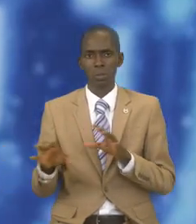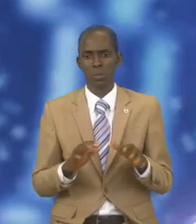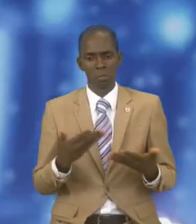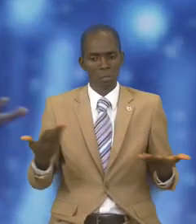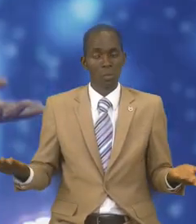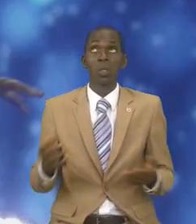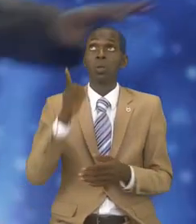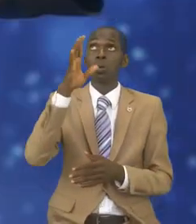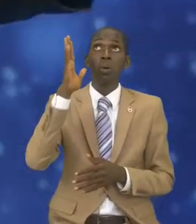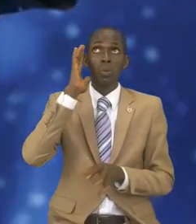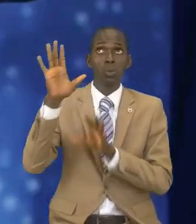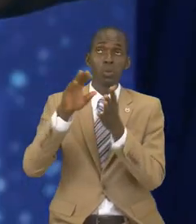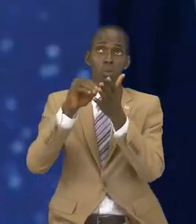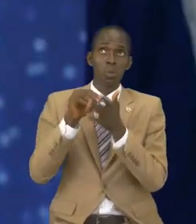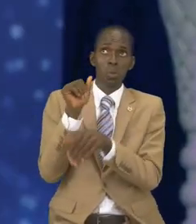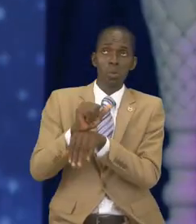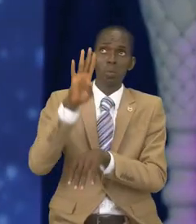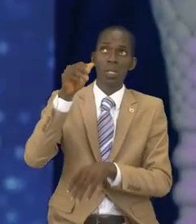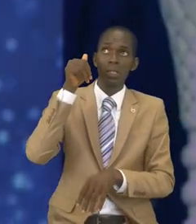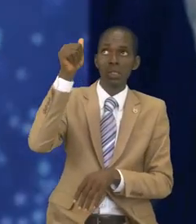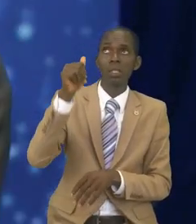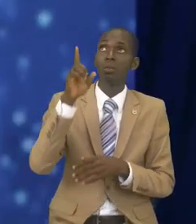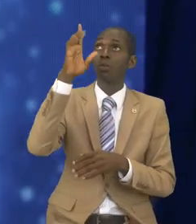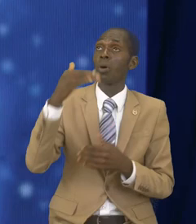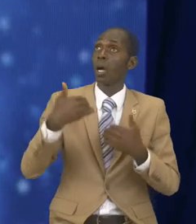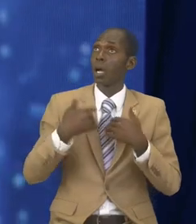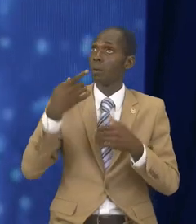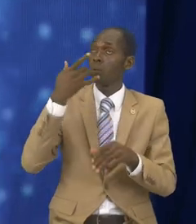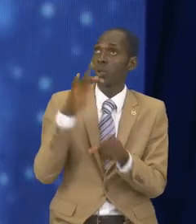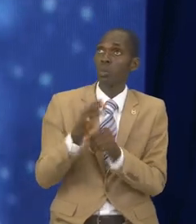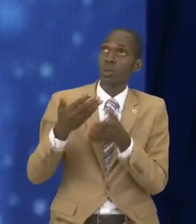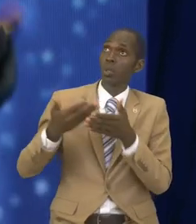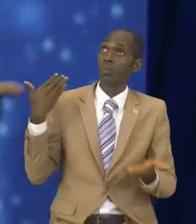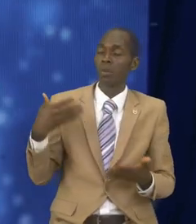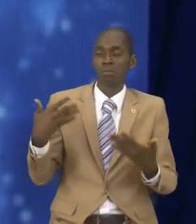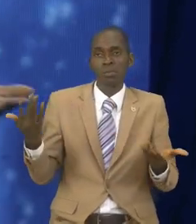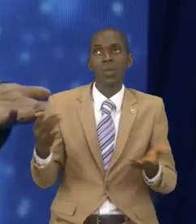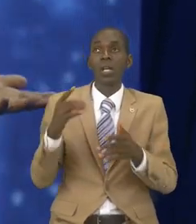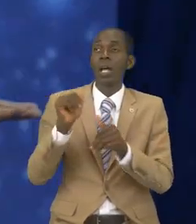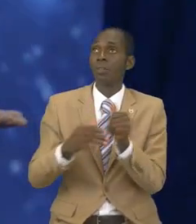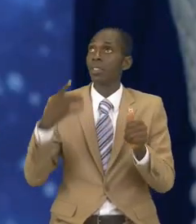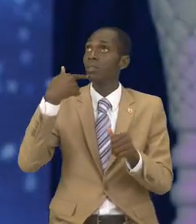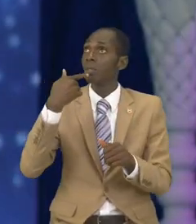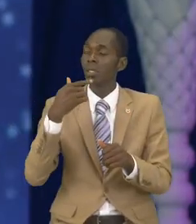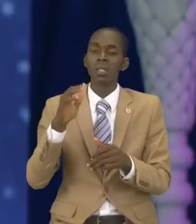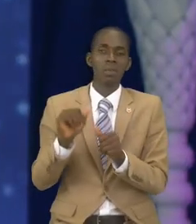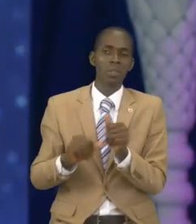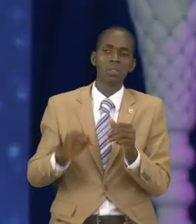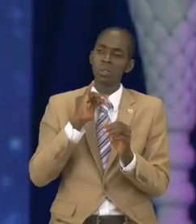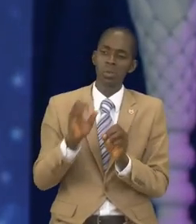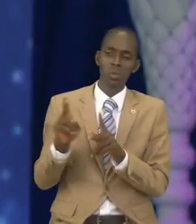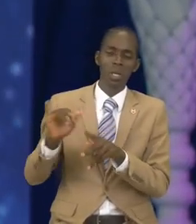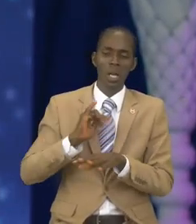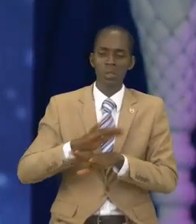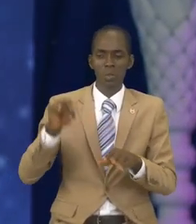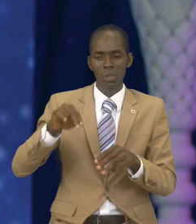do whatever he will do. Everything has been settled. God has said it, and because God has said it, everything is all right. We don't have to repent, don't have